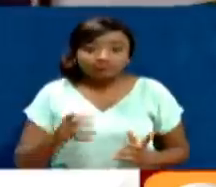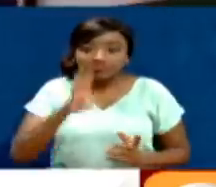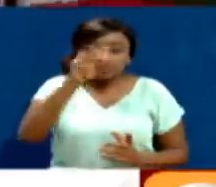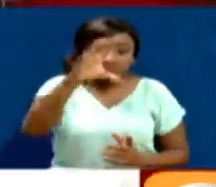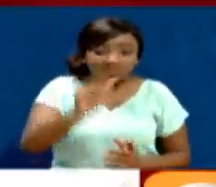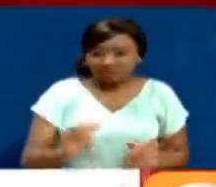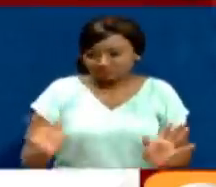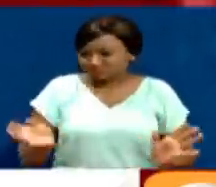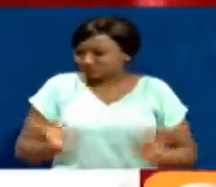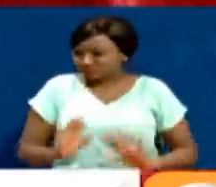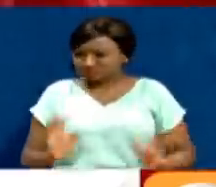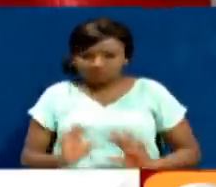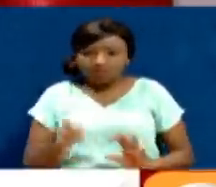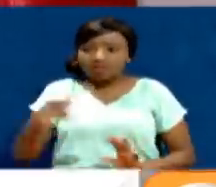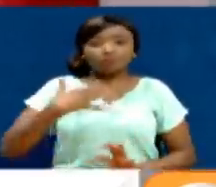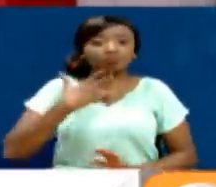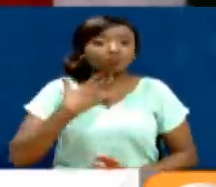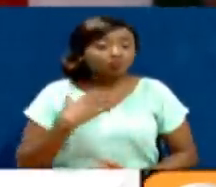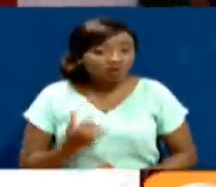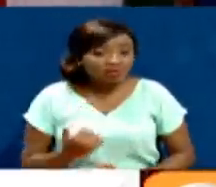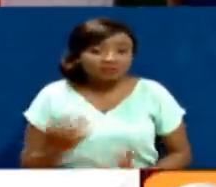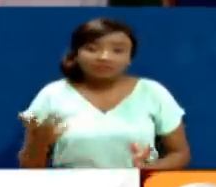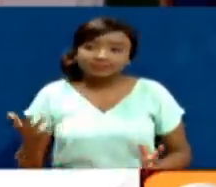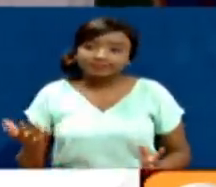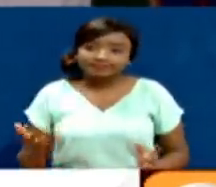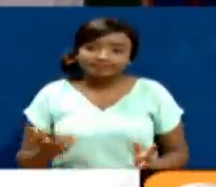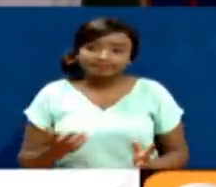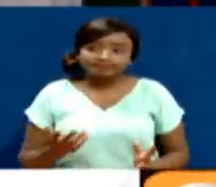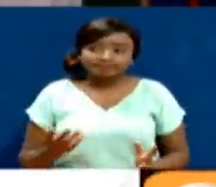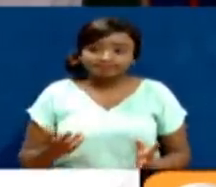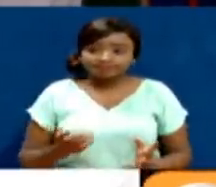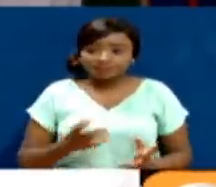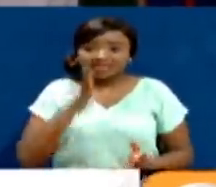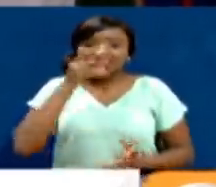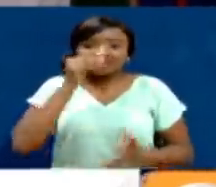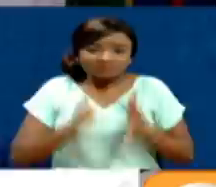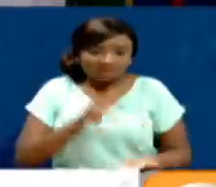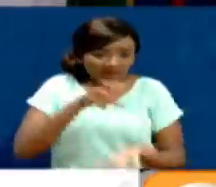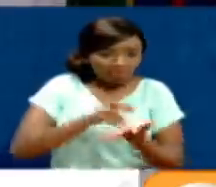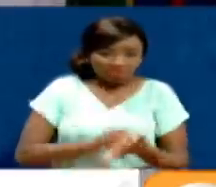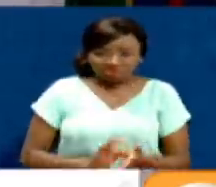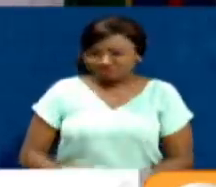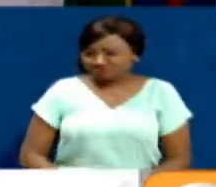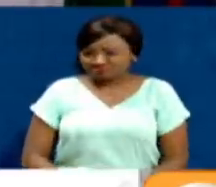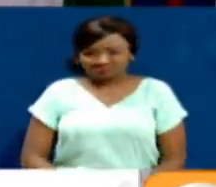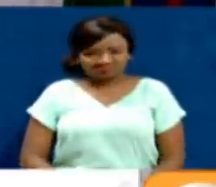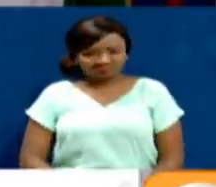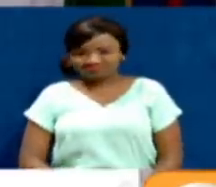ya MCA, hana haja na kiti ya speaker.